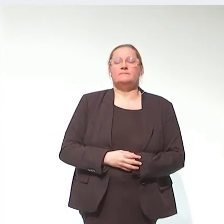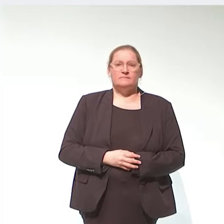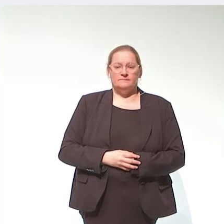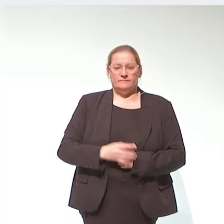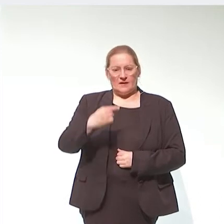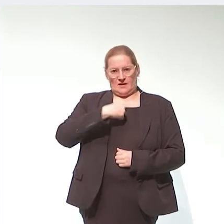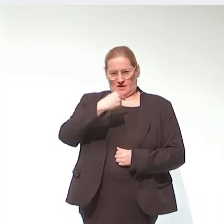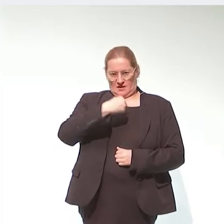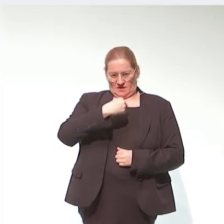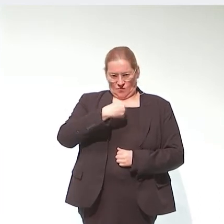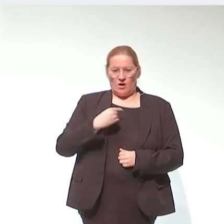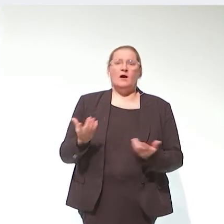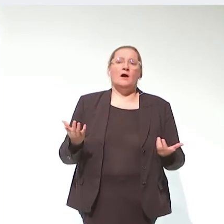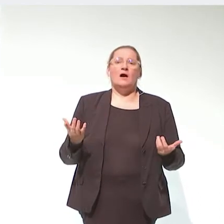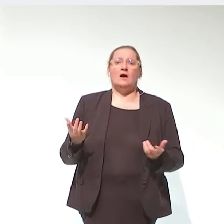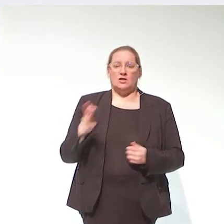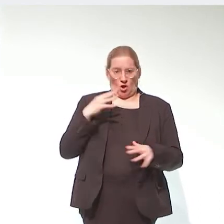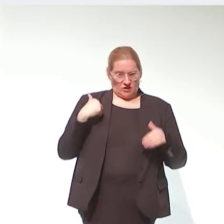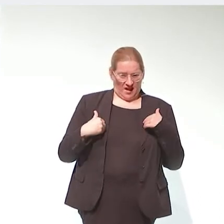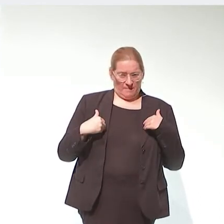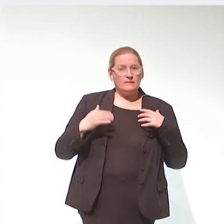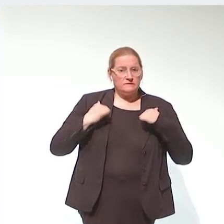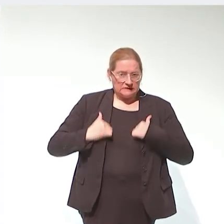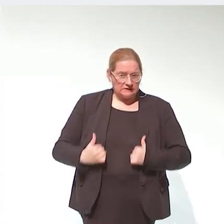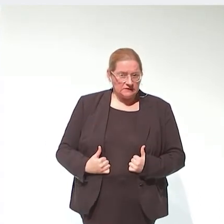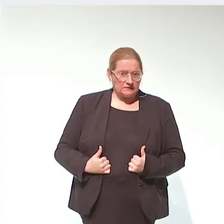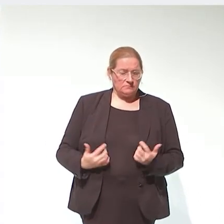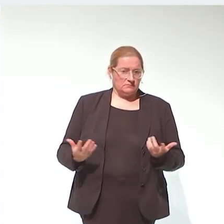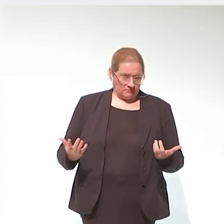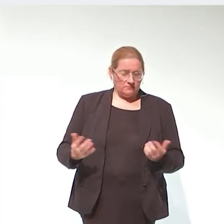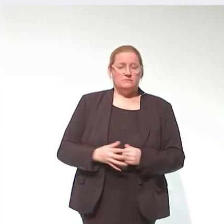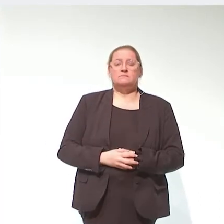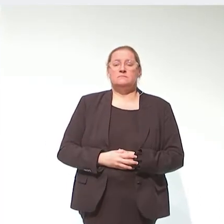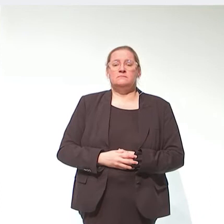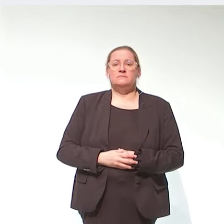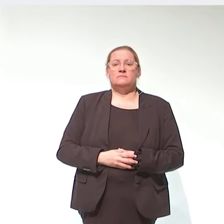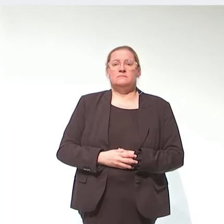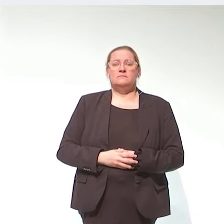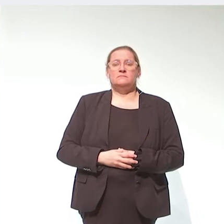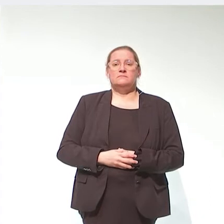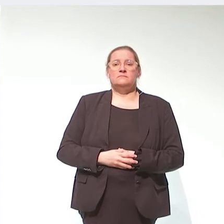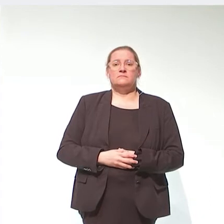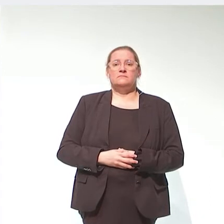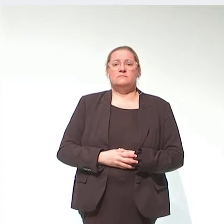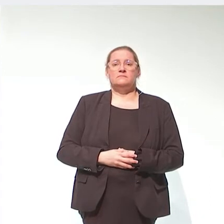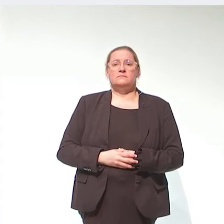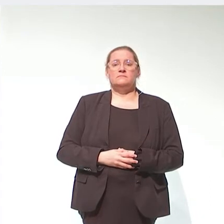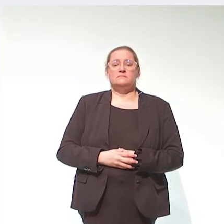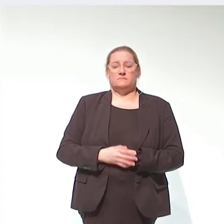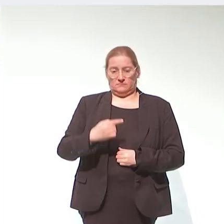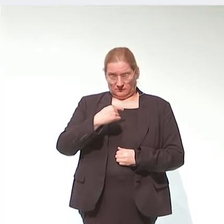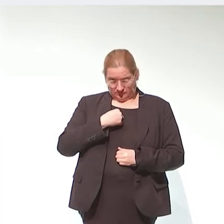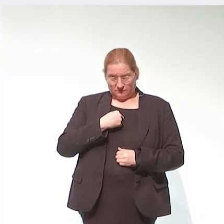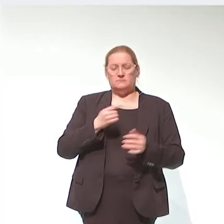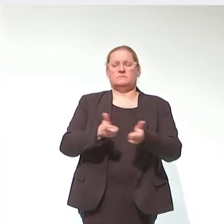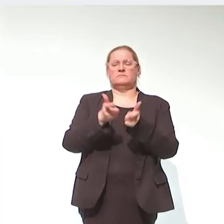I'm the Vice Chair of Disabled People's Organizations Denmark. I'm a board member of the Danish Institute of Human Rights and a lot of